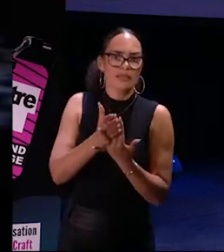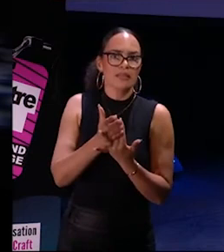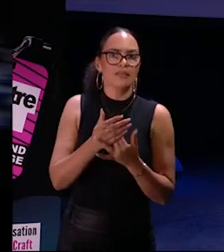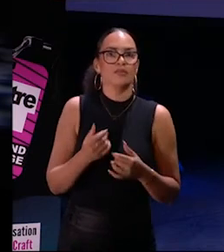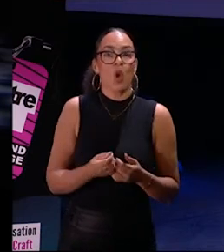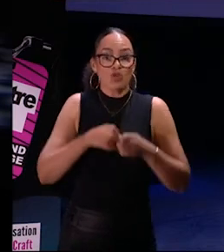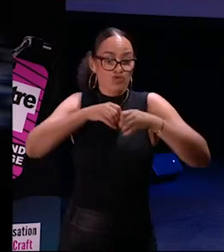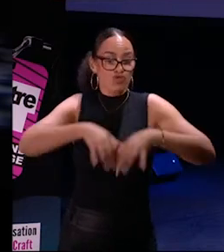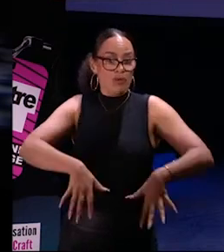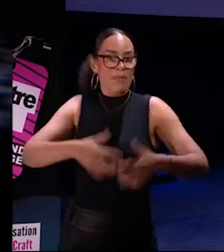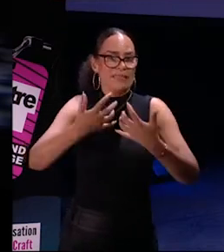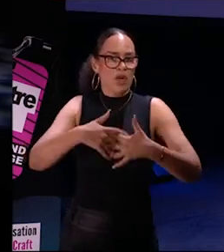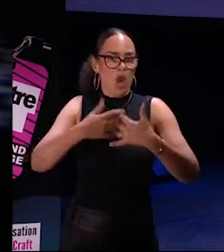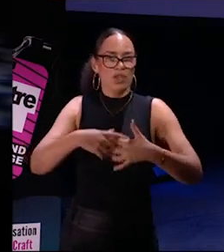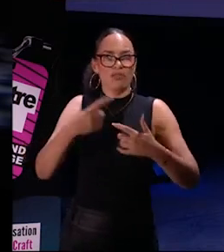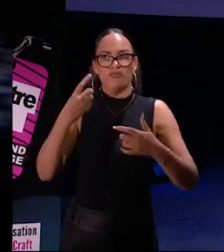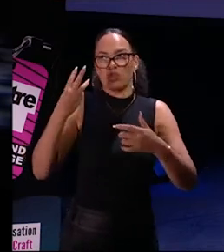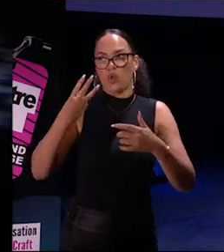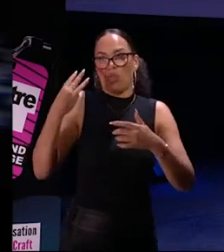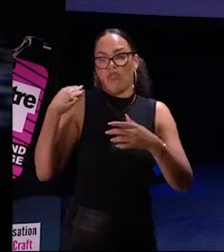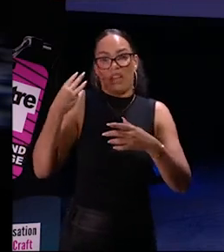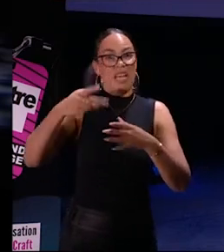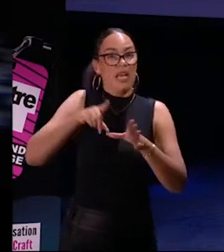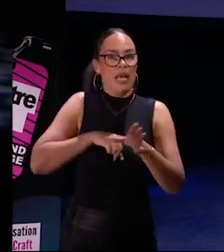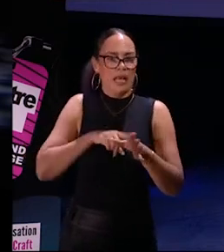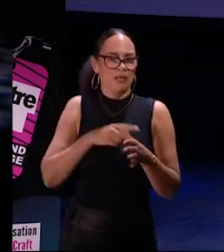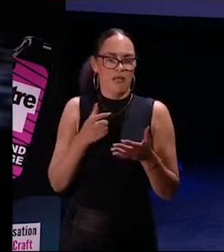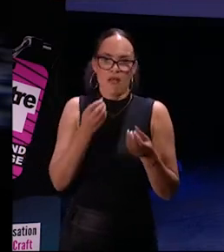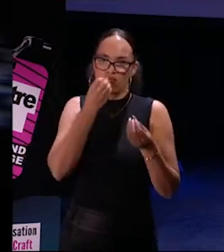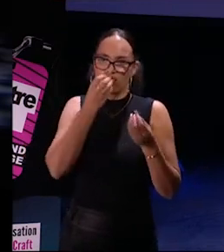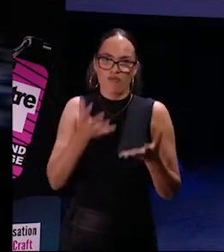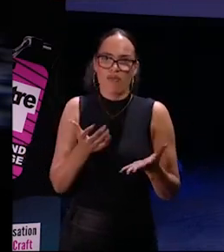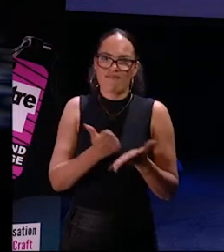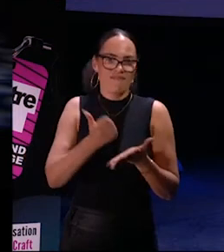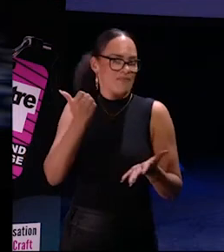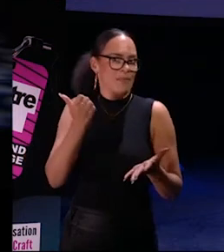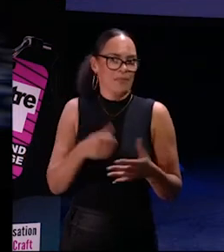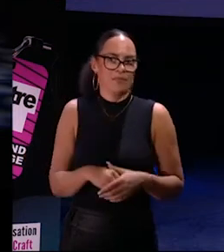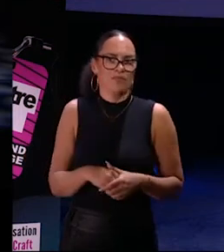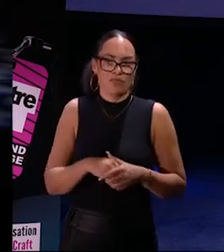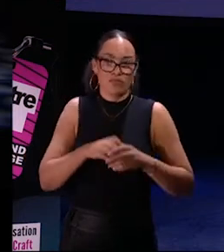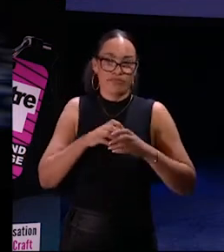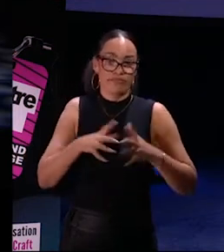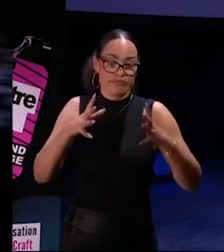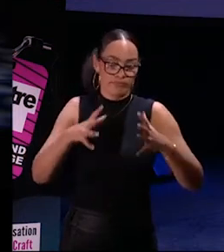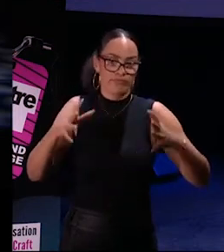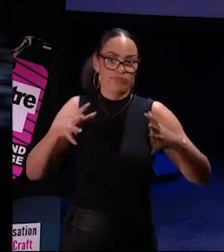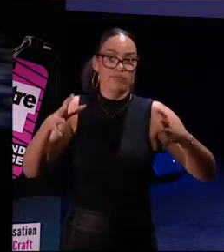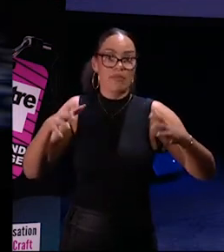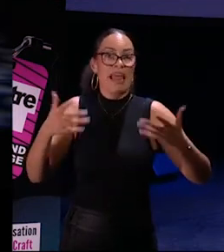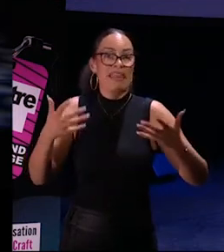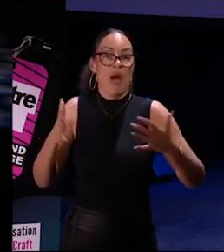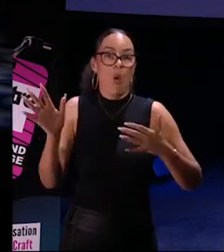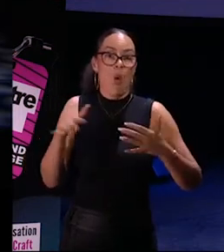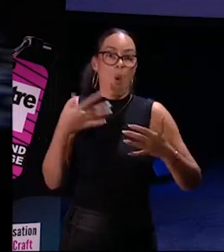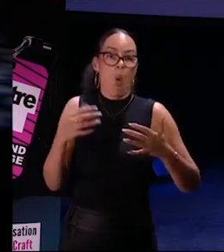last 2-3 years has been absolutely, phenomenal. It's grown and grown. I think every production now